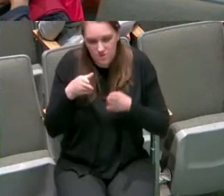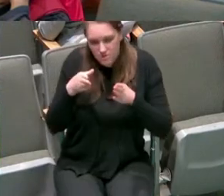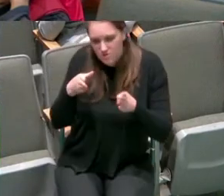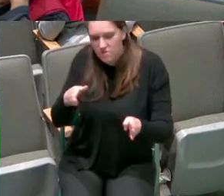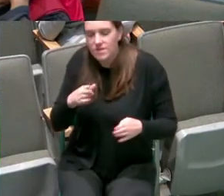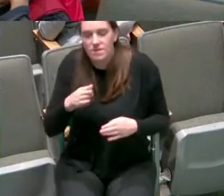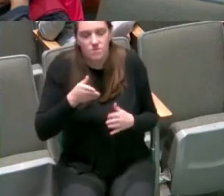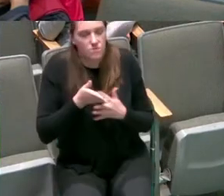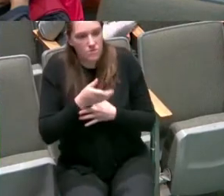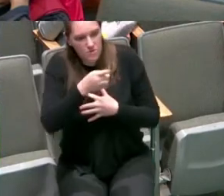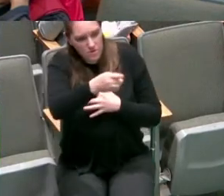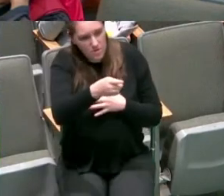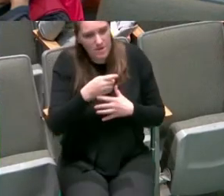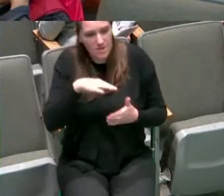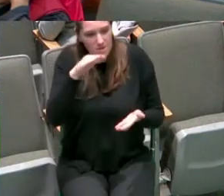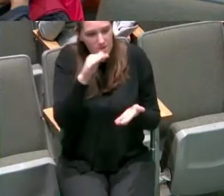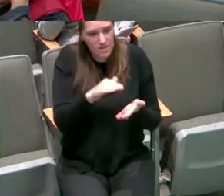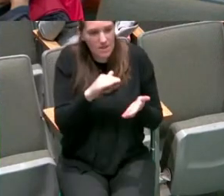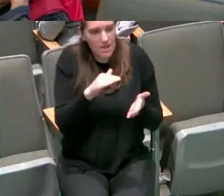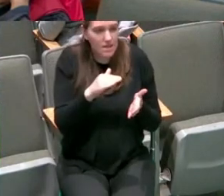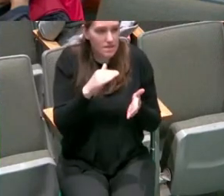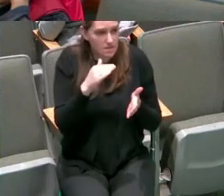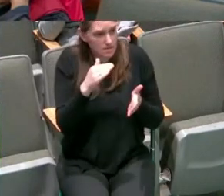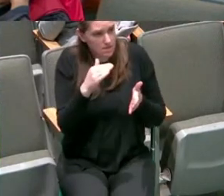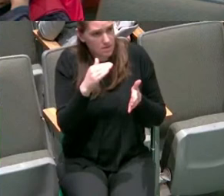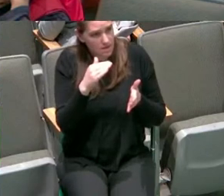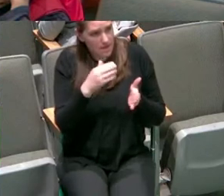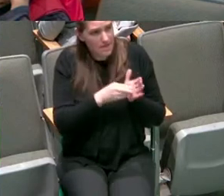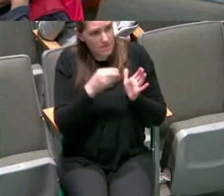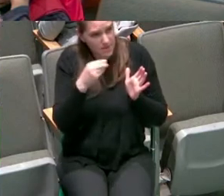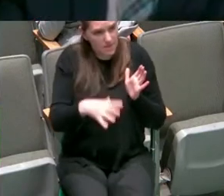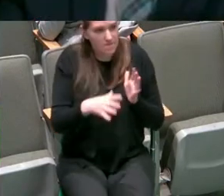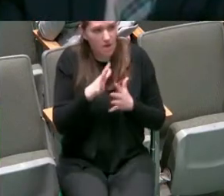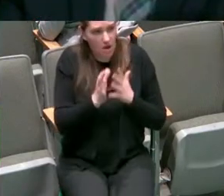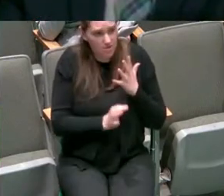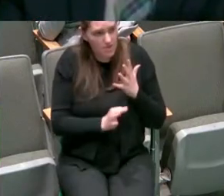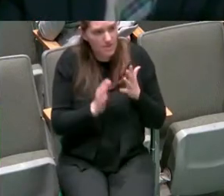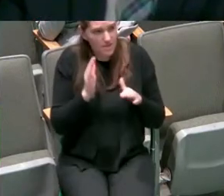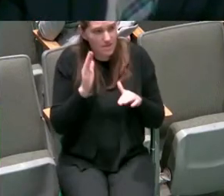feasibility than the three million dollar price tag that comes along with this one